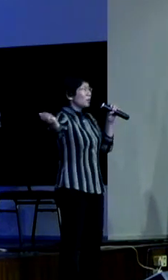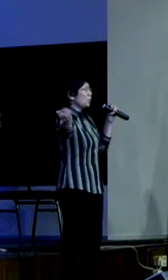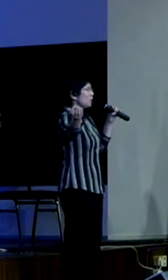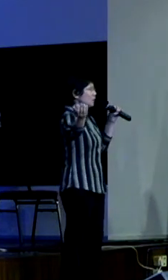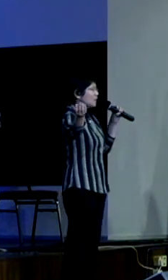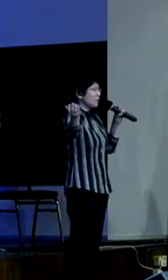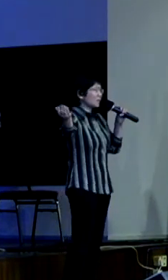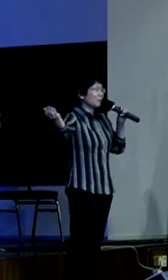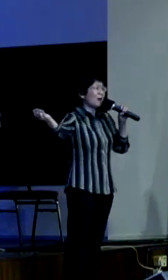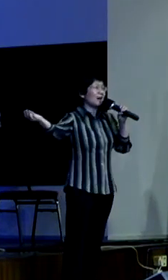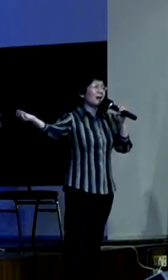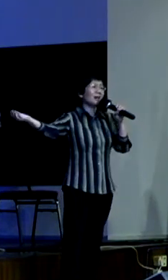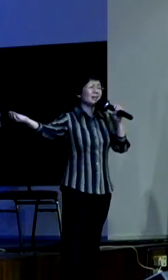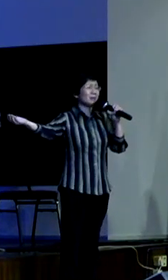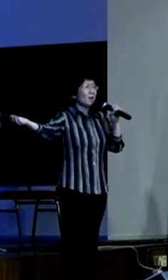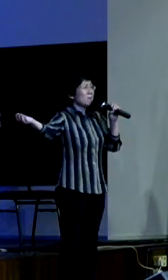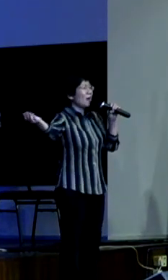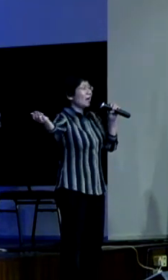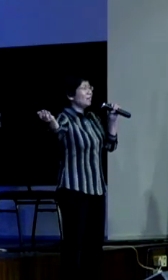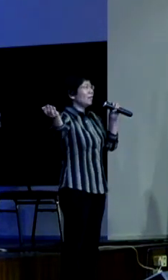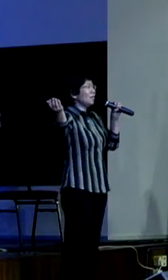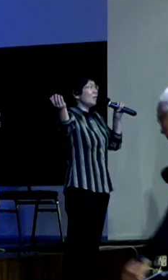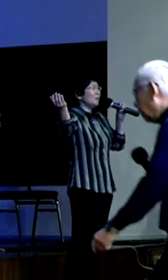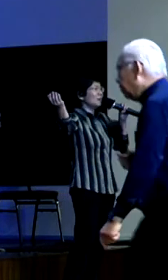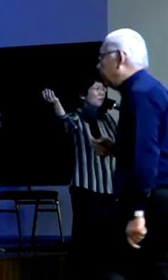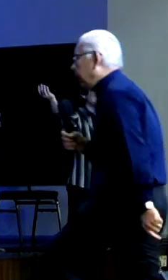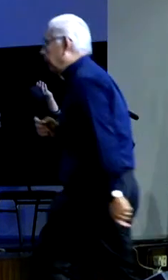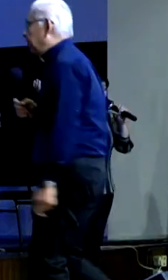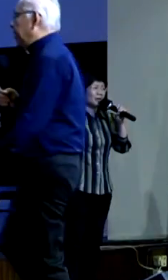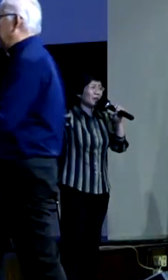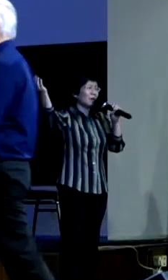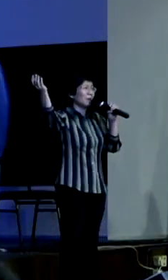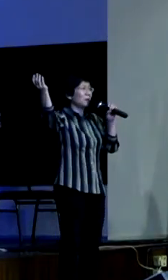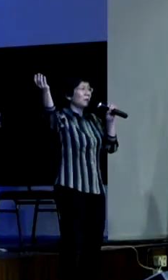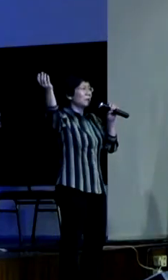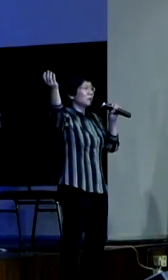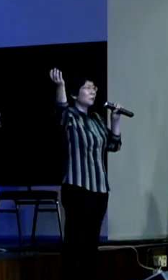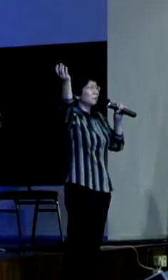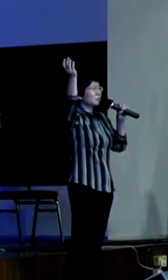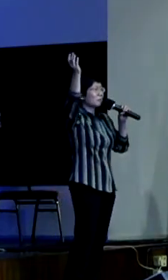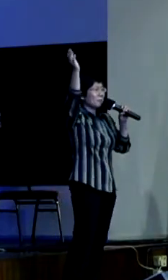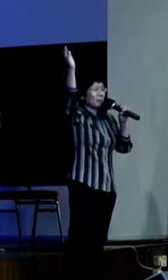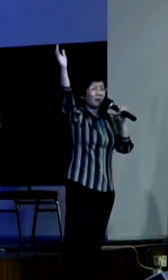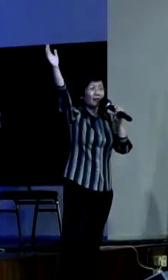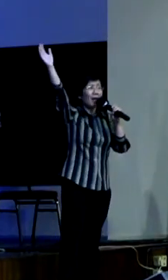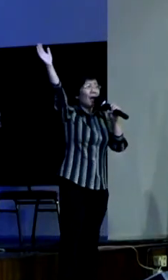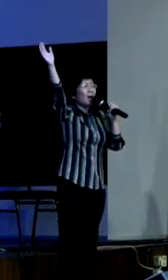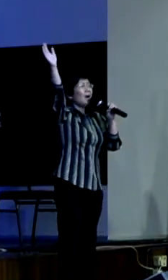forever. Jesus Christ, my neighbor. Let's declare hallelujah.